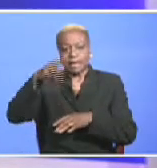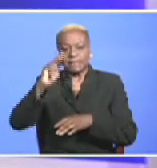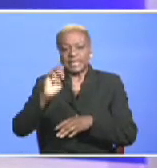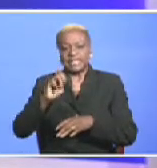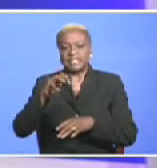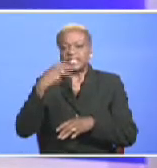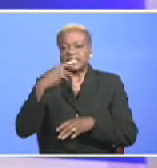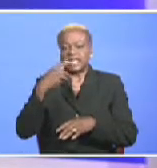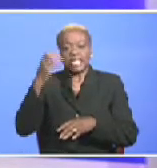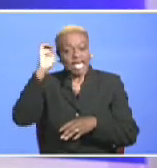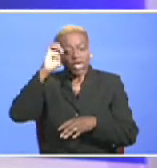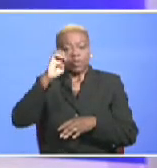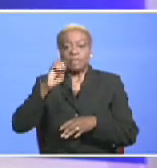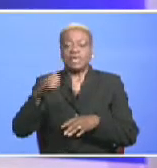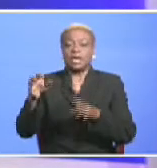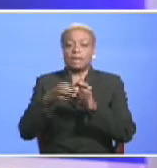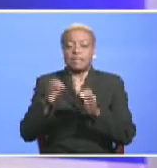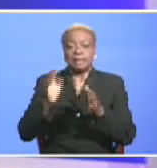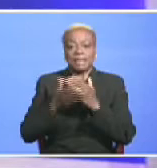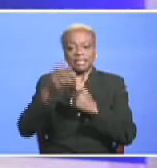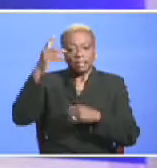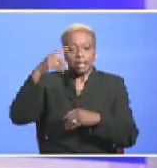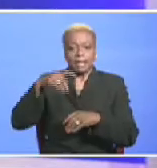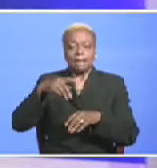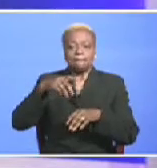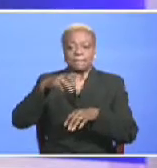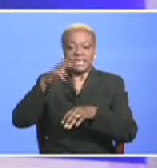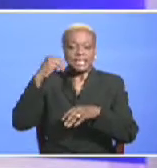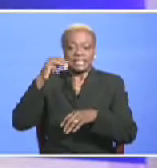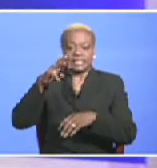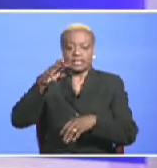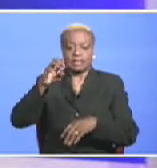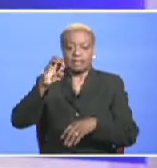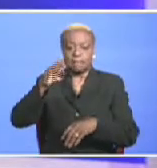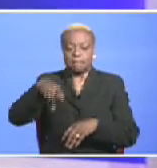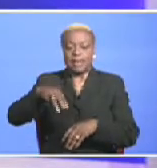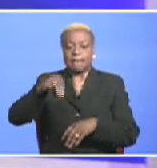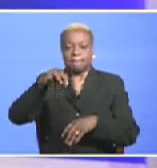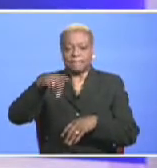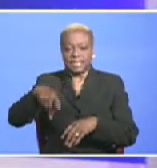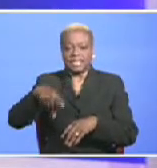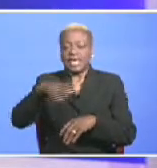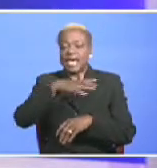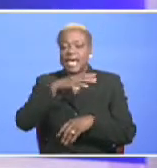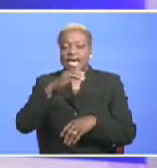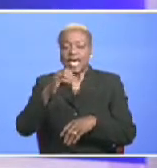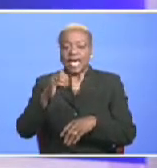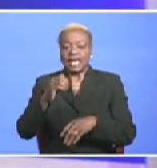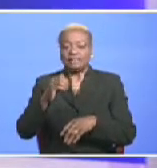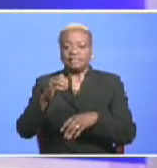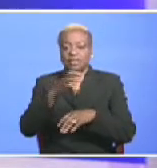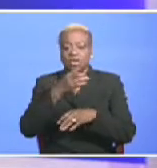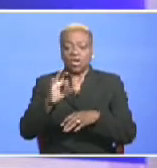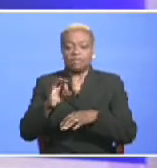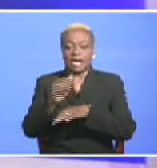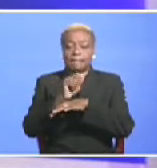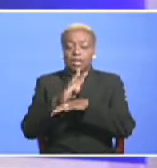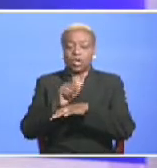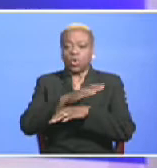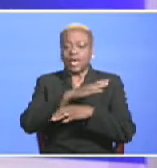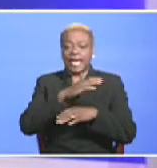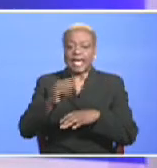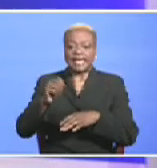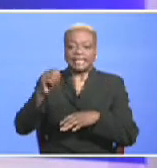the Member of Parliament for North Abaco and Foreign Affairs Minister, the Honorable Darren Henfield, and the Minister of State for